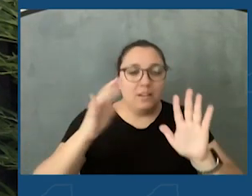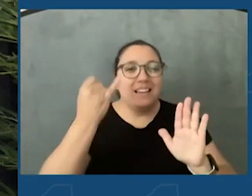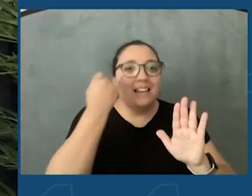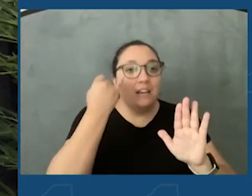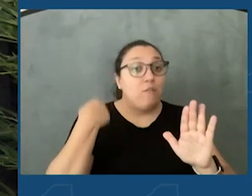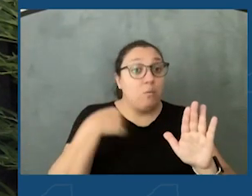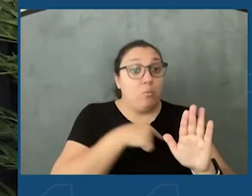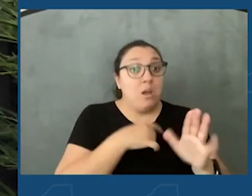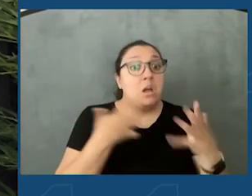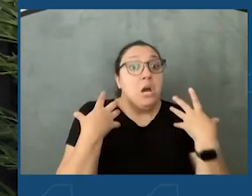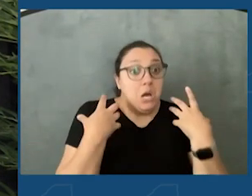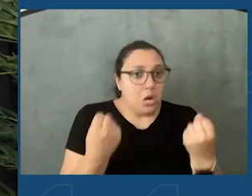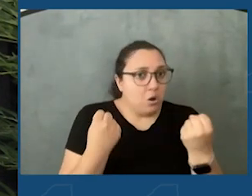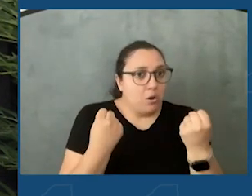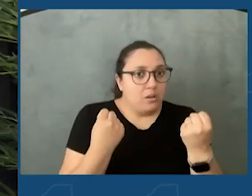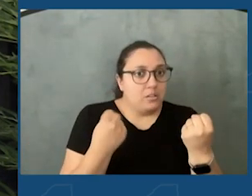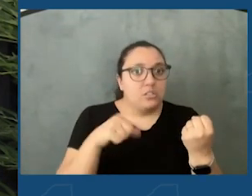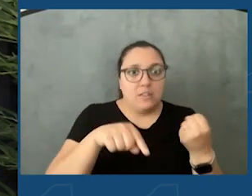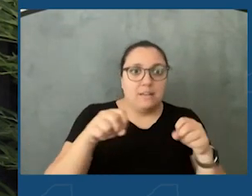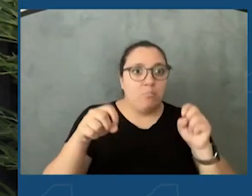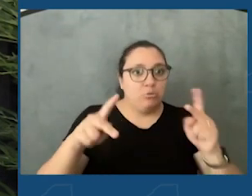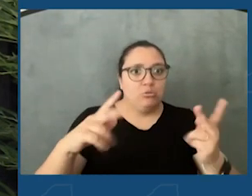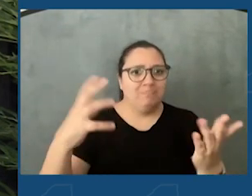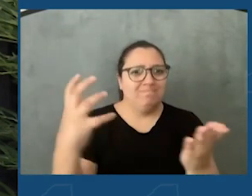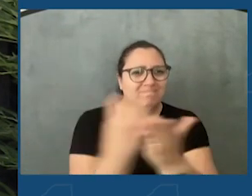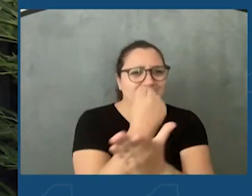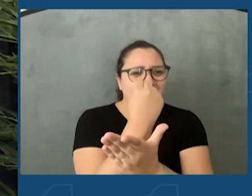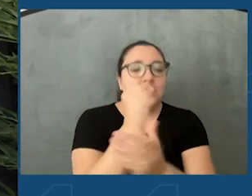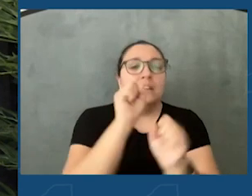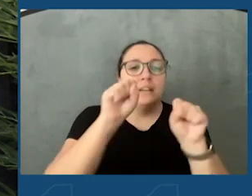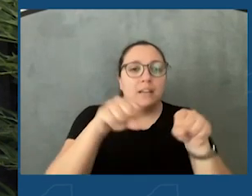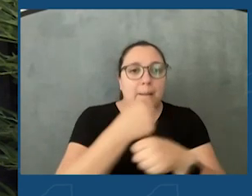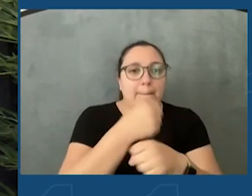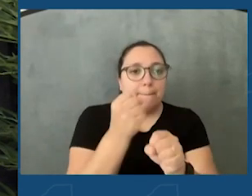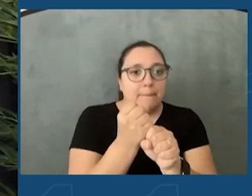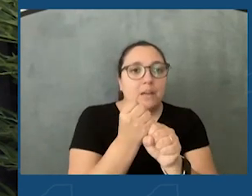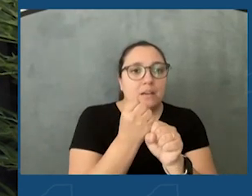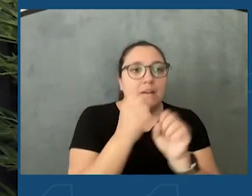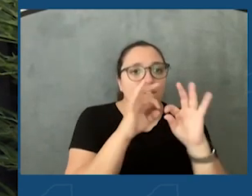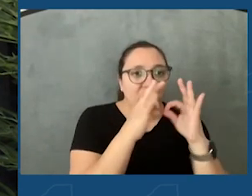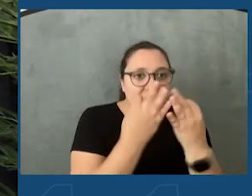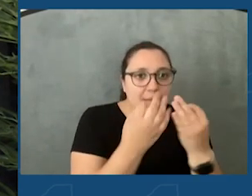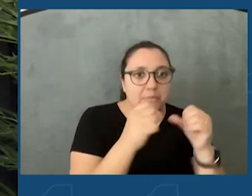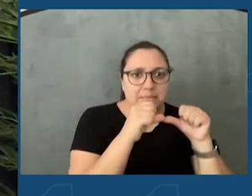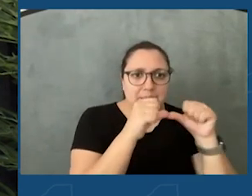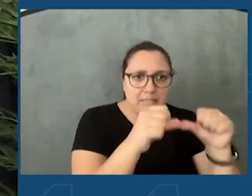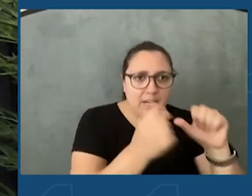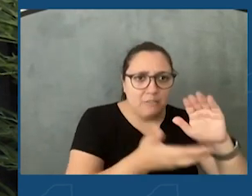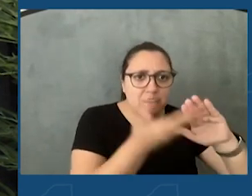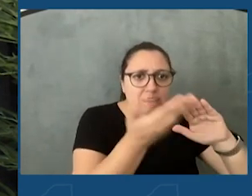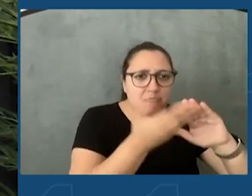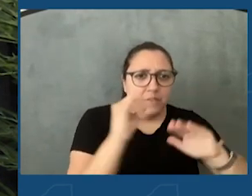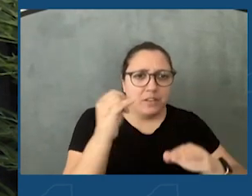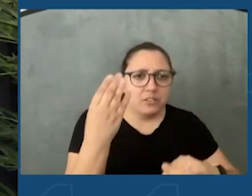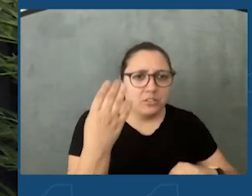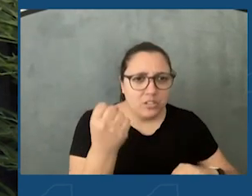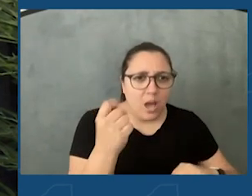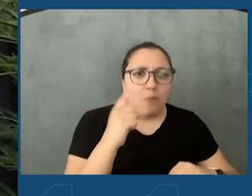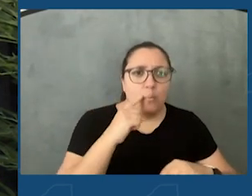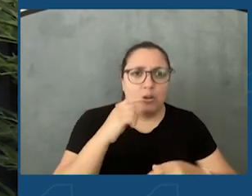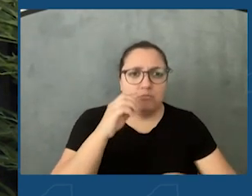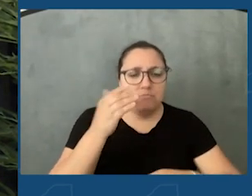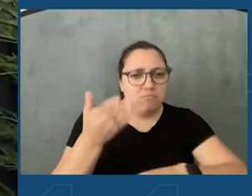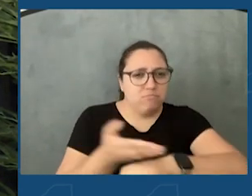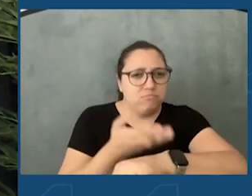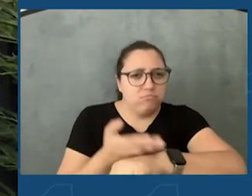this opportunity, we can create thousands of family-sustaining jobs that rebuild our economy and